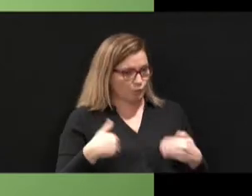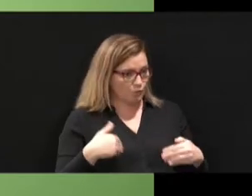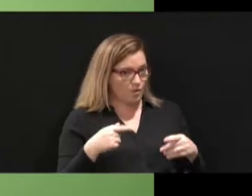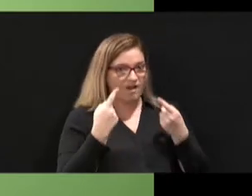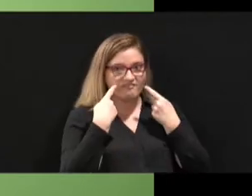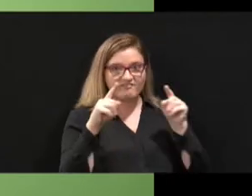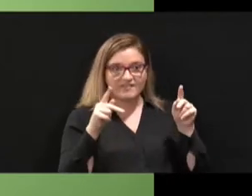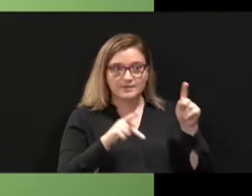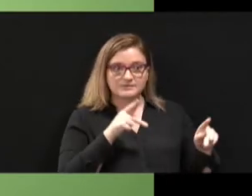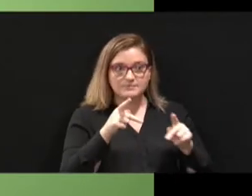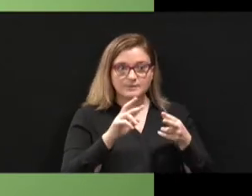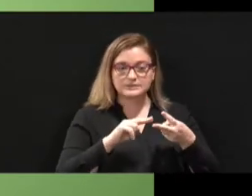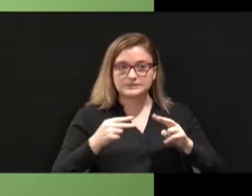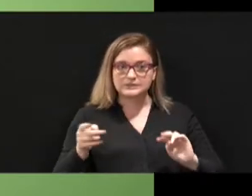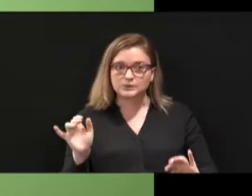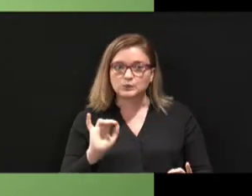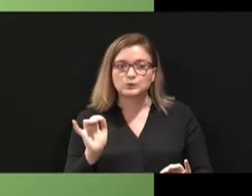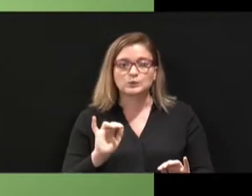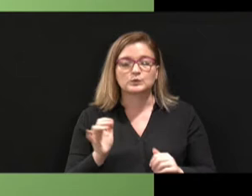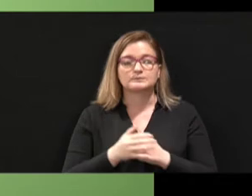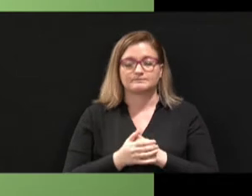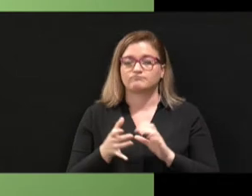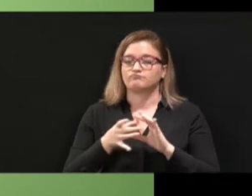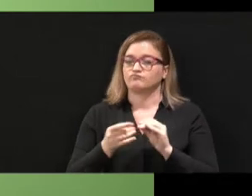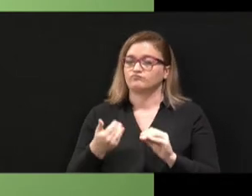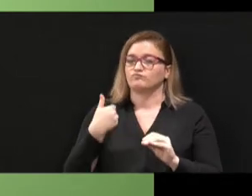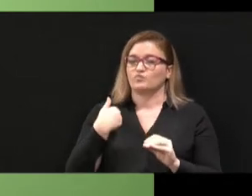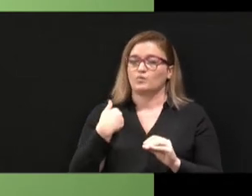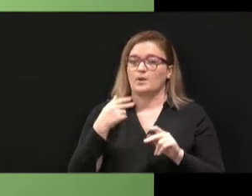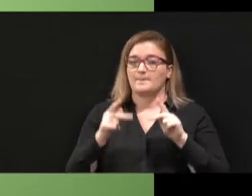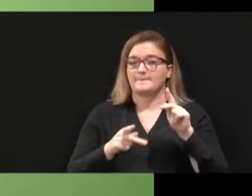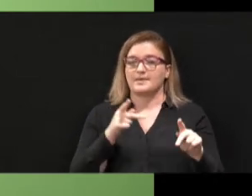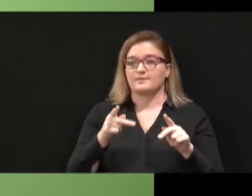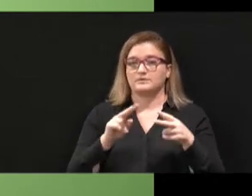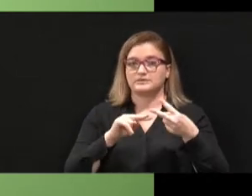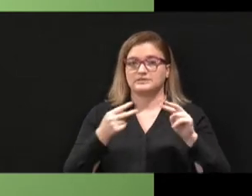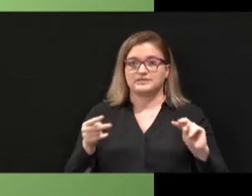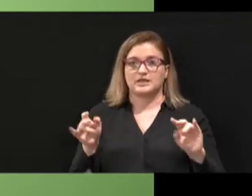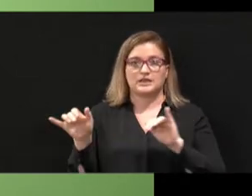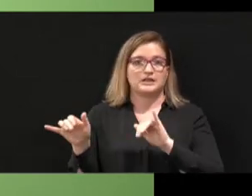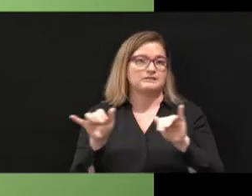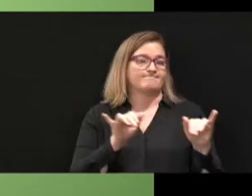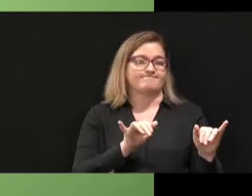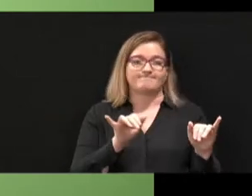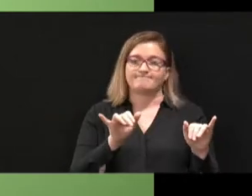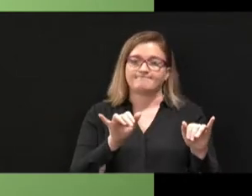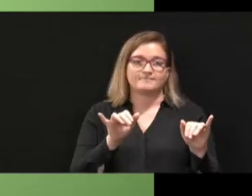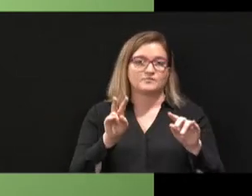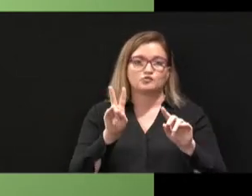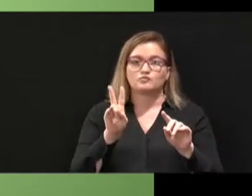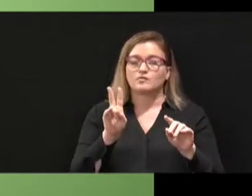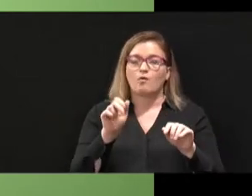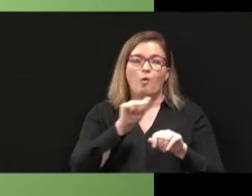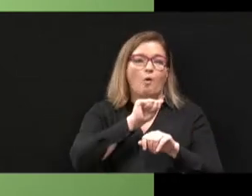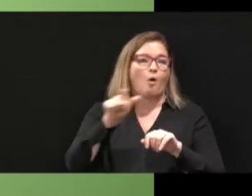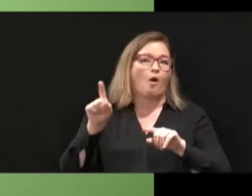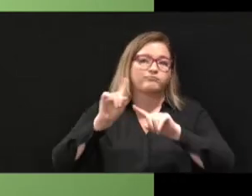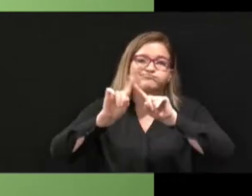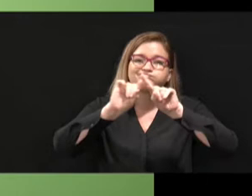And as I said earlier in the presentation, people with dyslexia are like snowflakes. No two are exactly